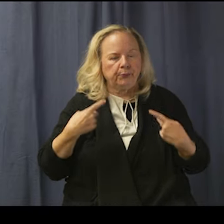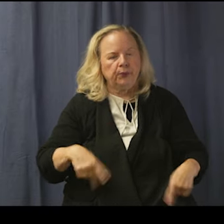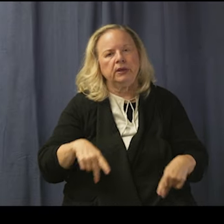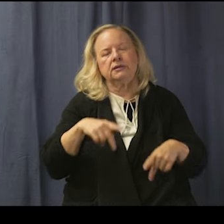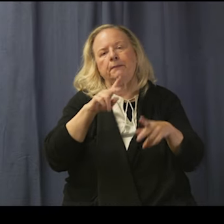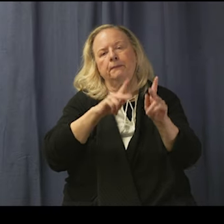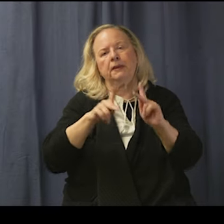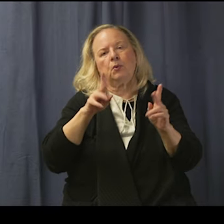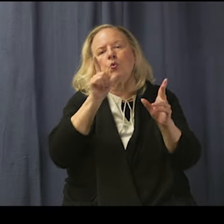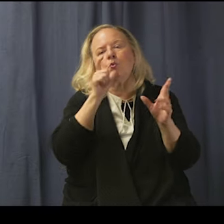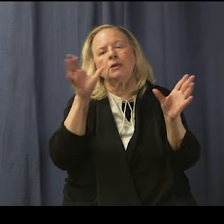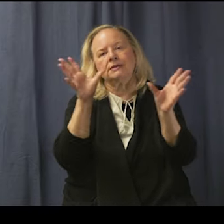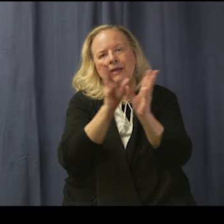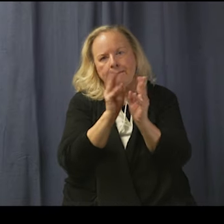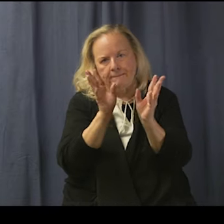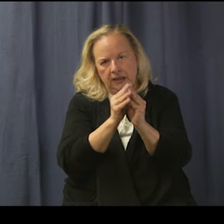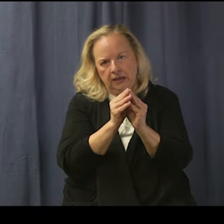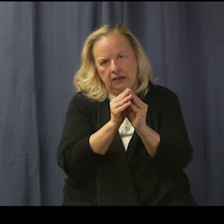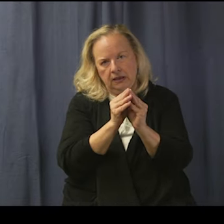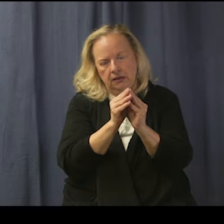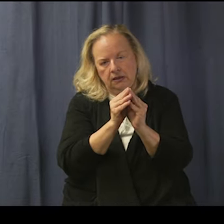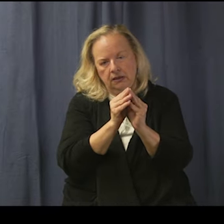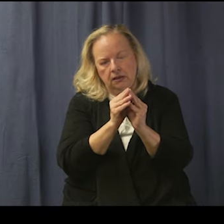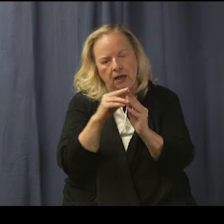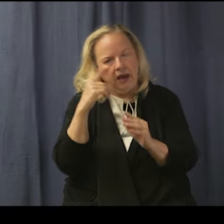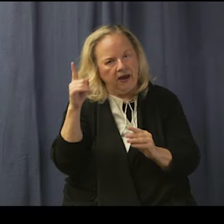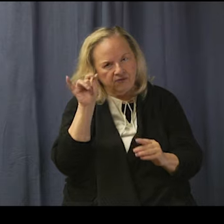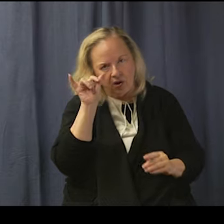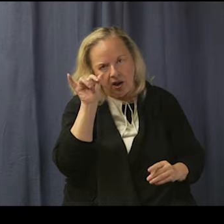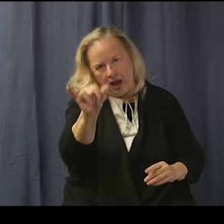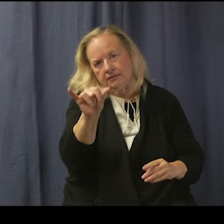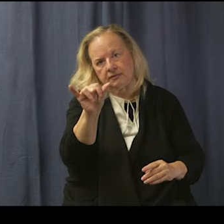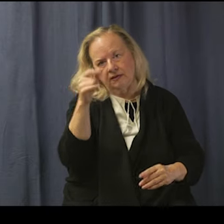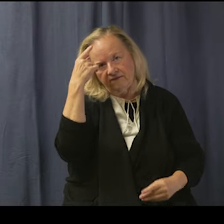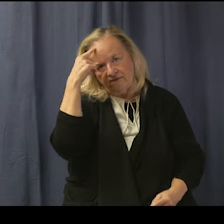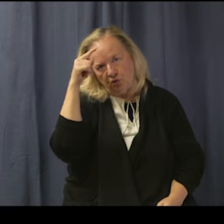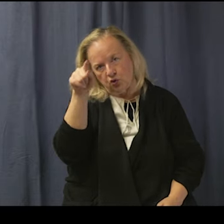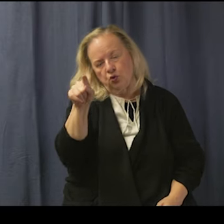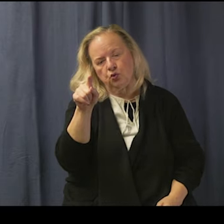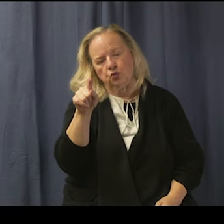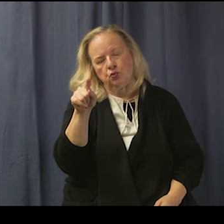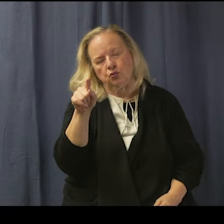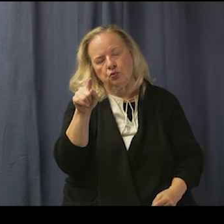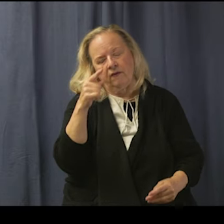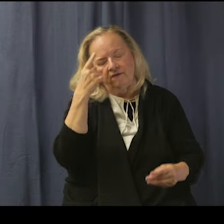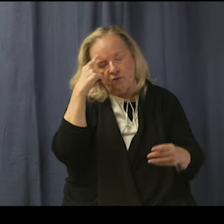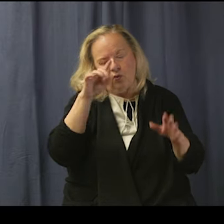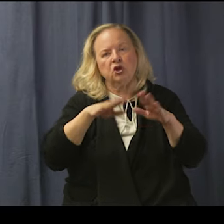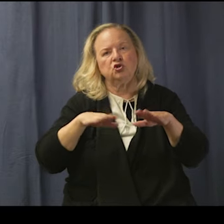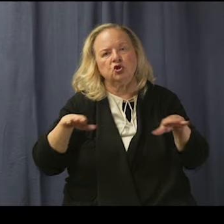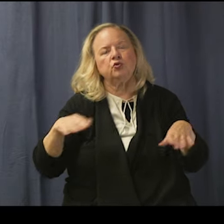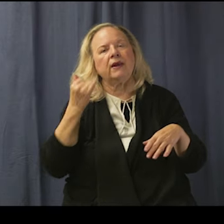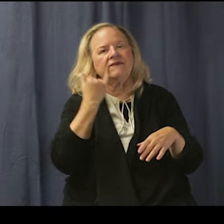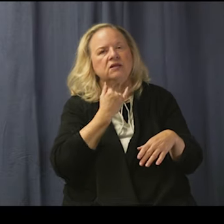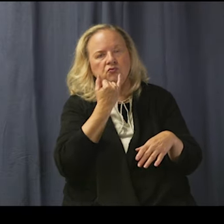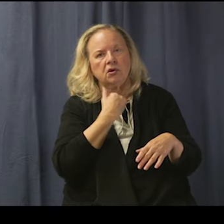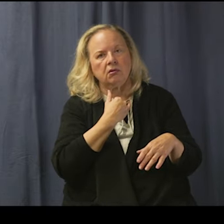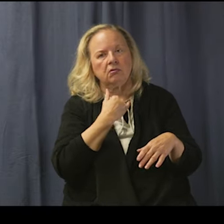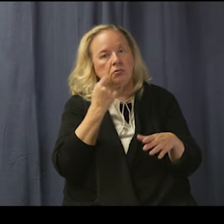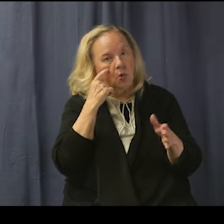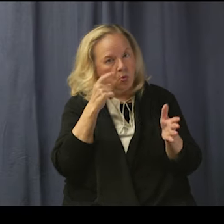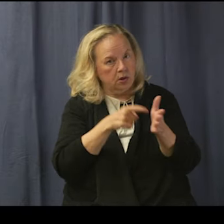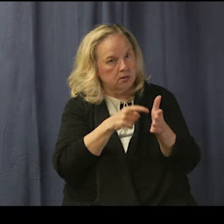the assembly. And this will be an everlasting statute for you to make atonement for the children of Israel.